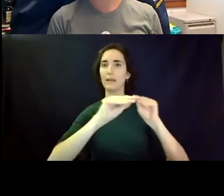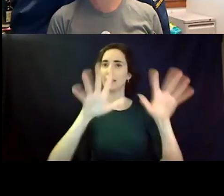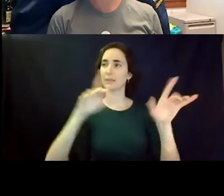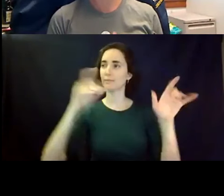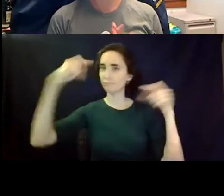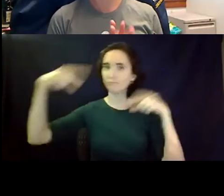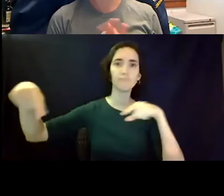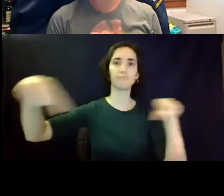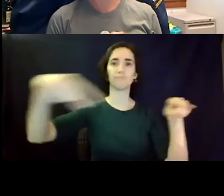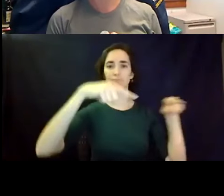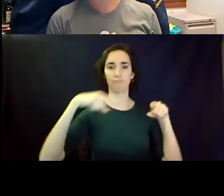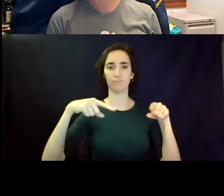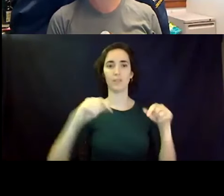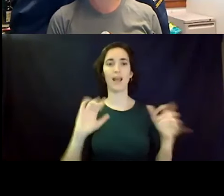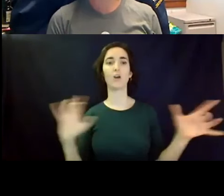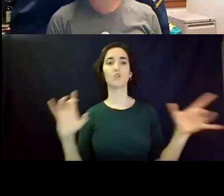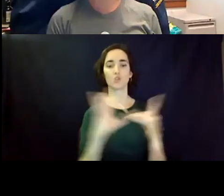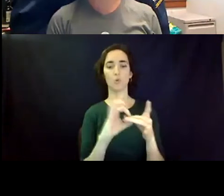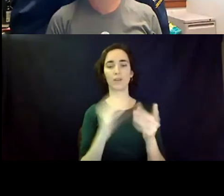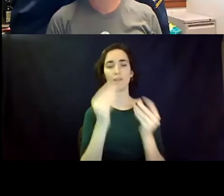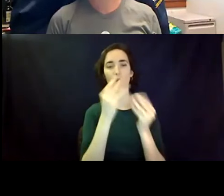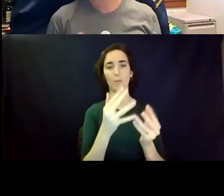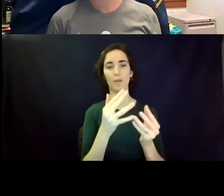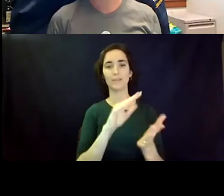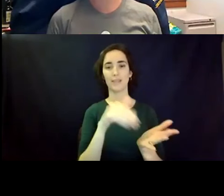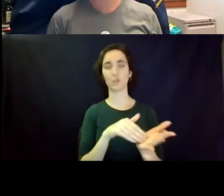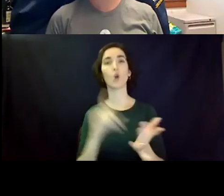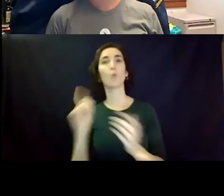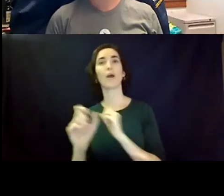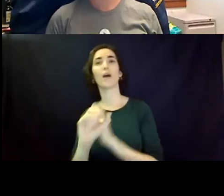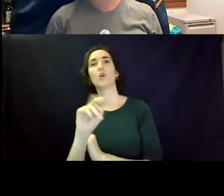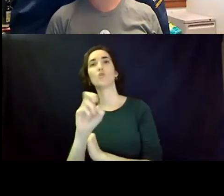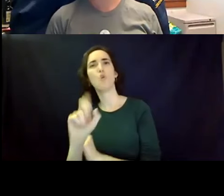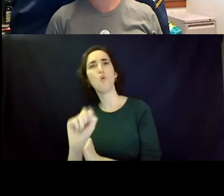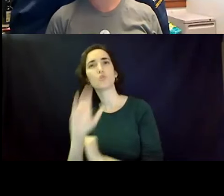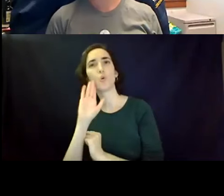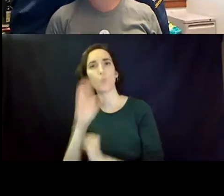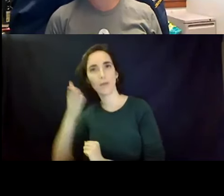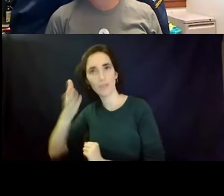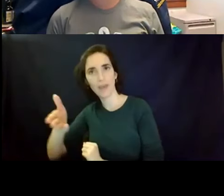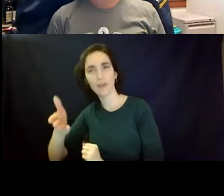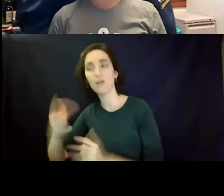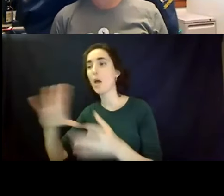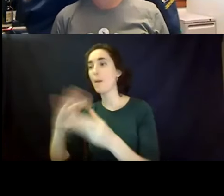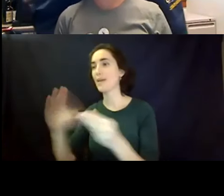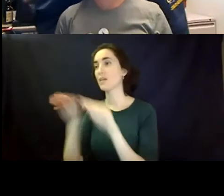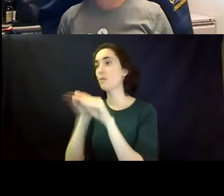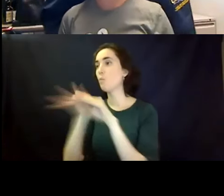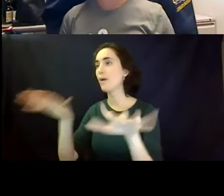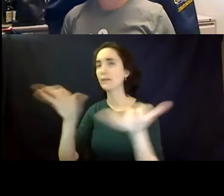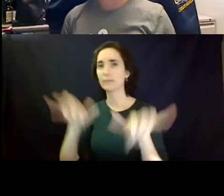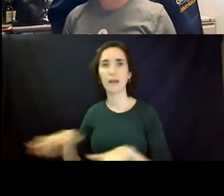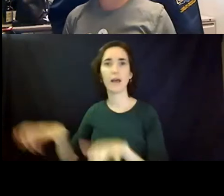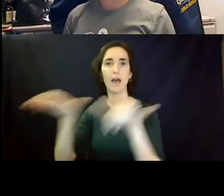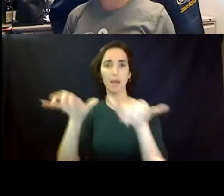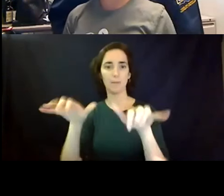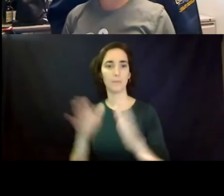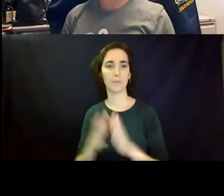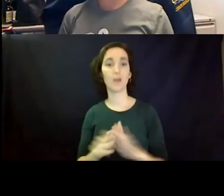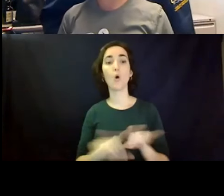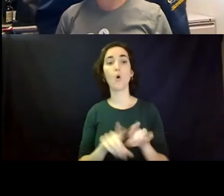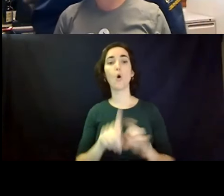Joint Information Center is where the press staff will be and help organize the messages that go out. We also have the Louisiana